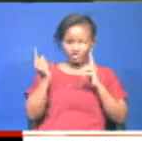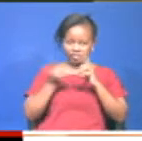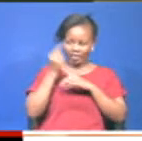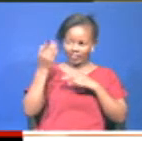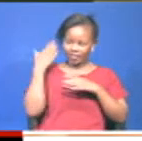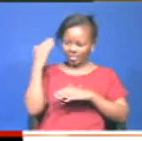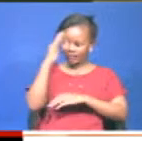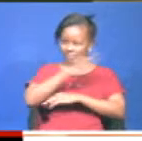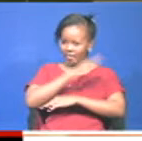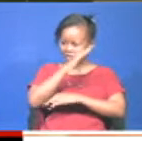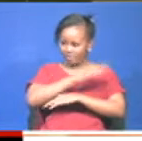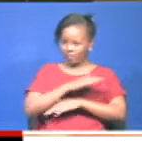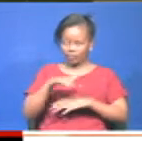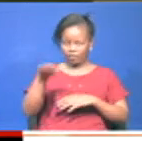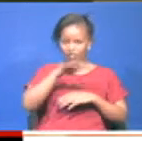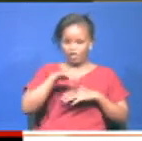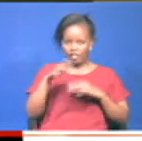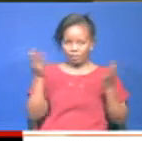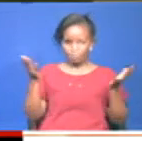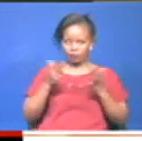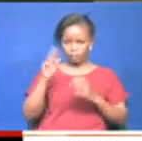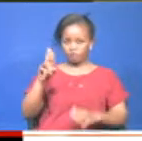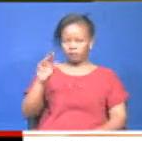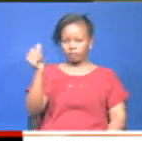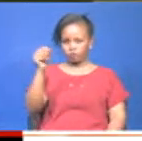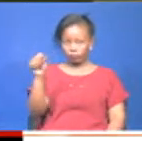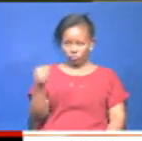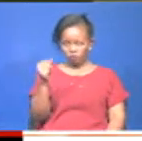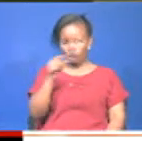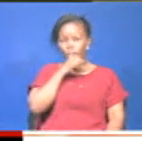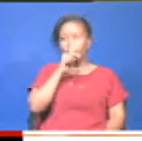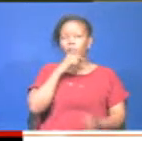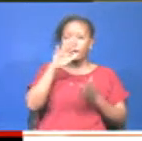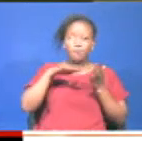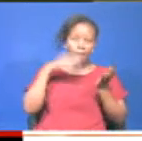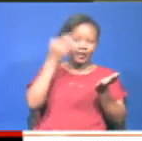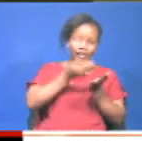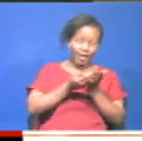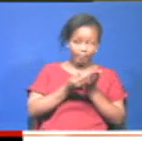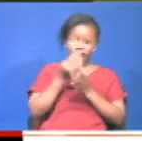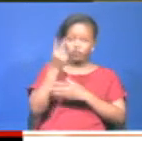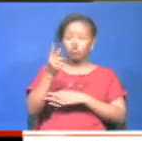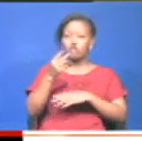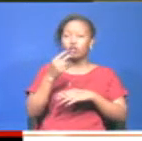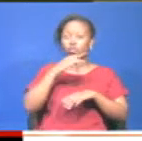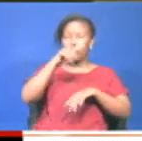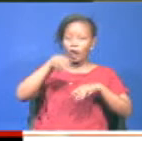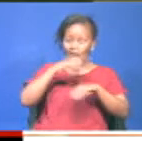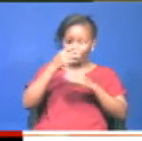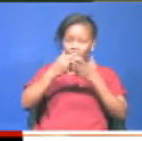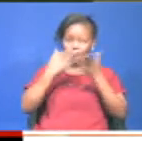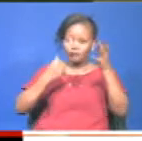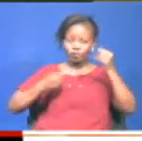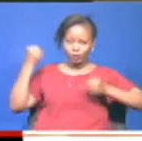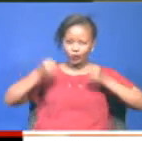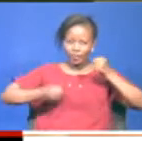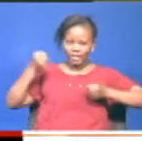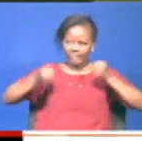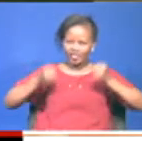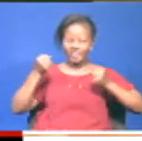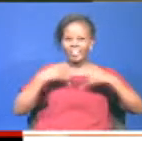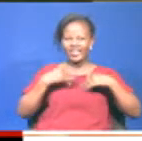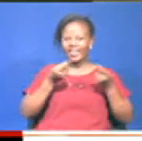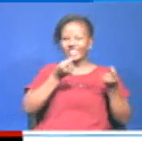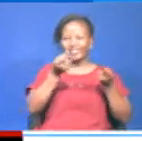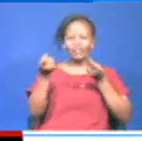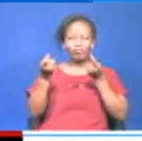in Oregon, United States. Omanyala arrived in Oregon 2 hours before his race and had little time to prepare for